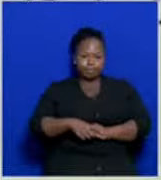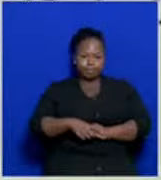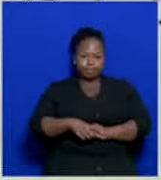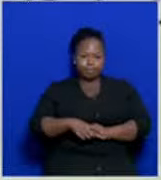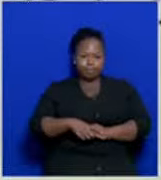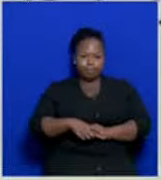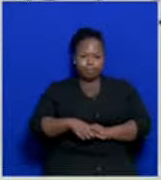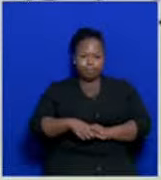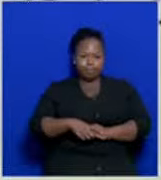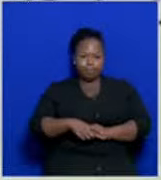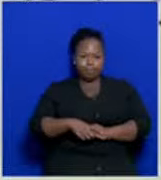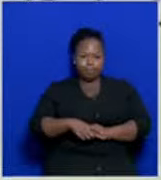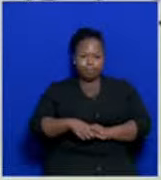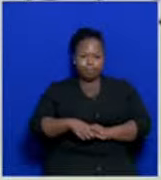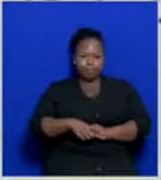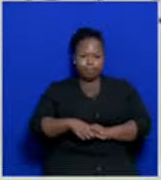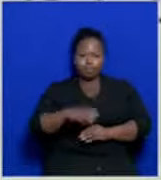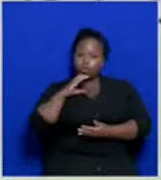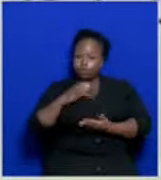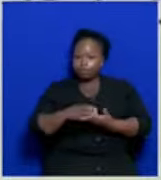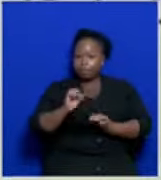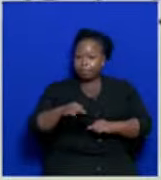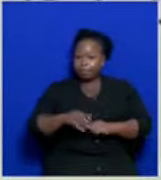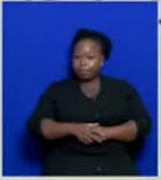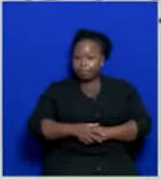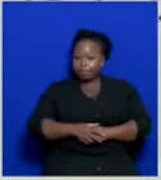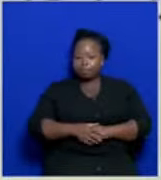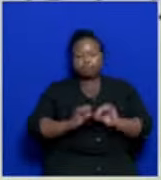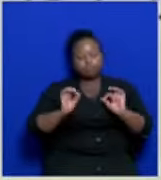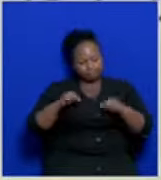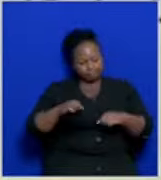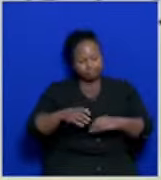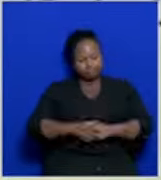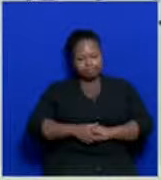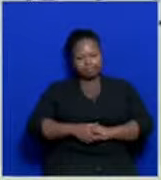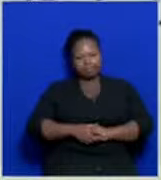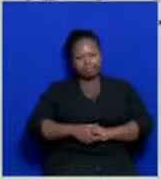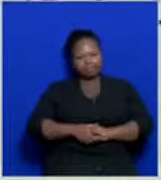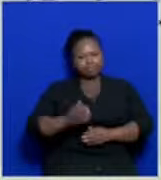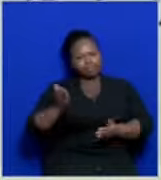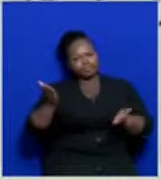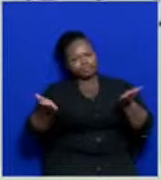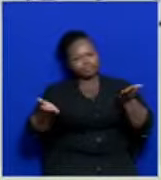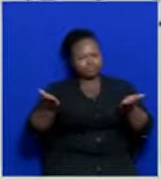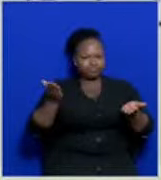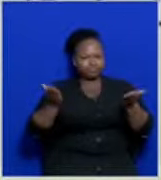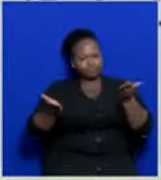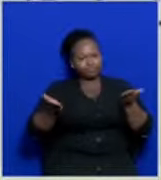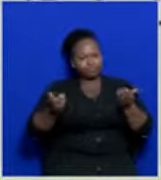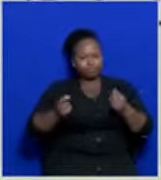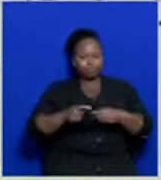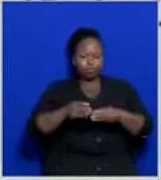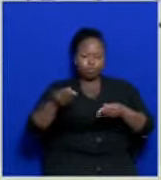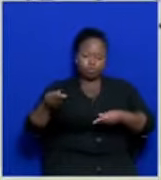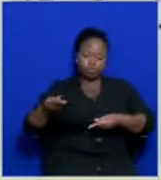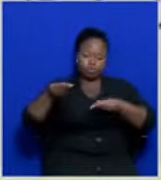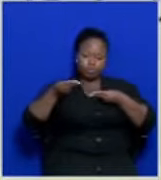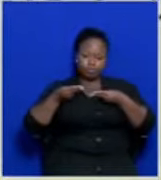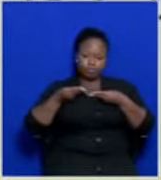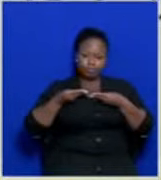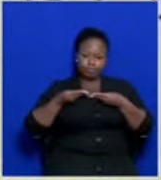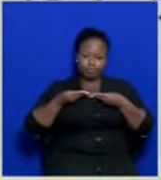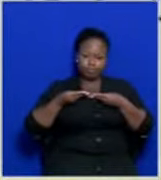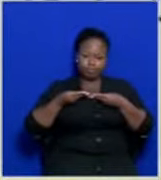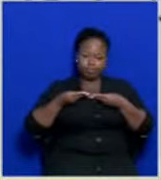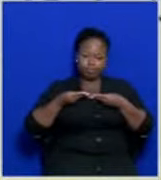Do you confirm? Yes, I confirm. And in comparison, I mean, what you have given in terms of